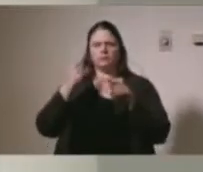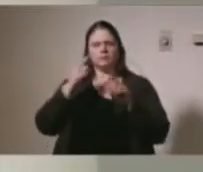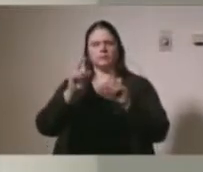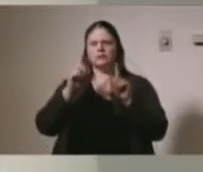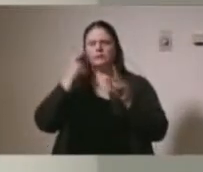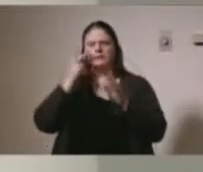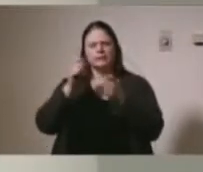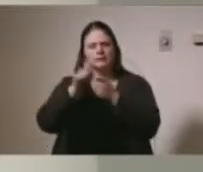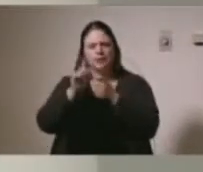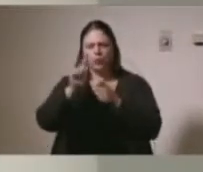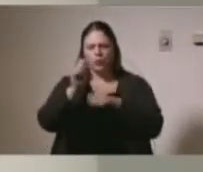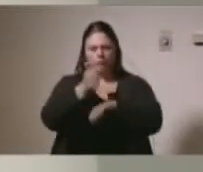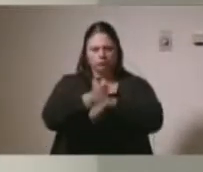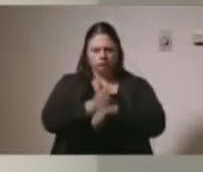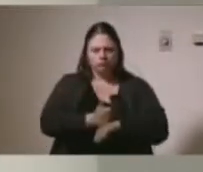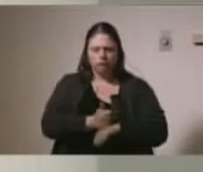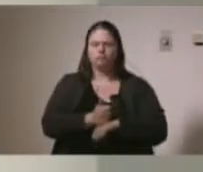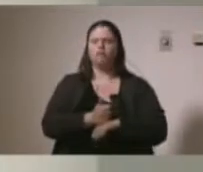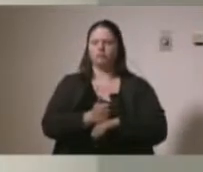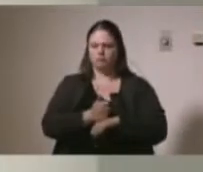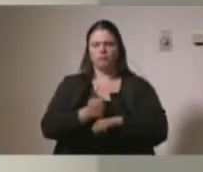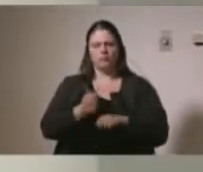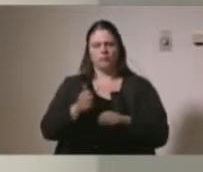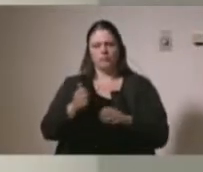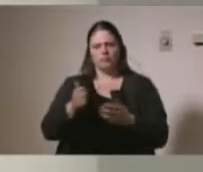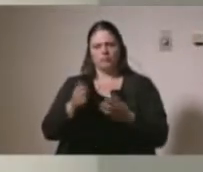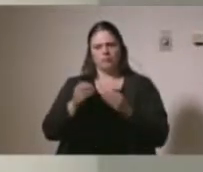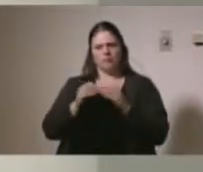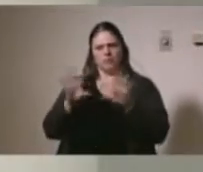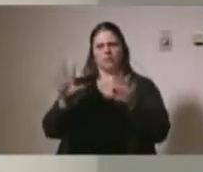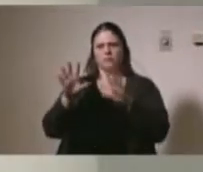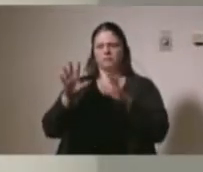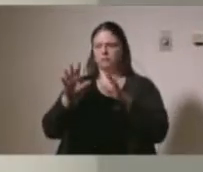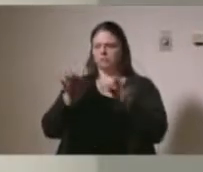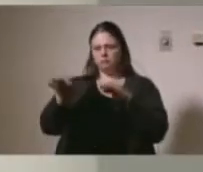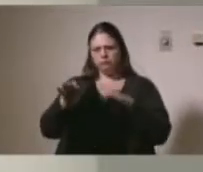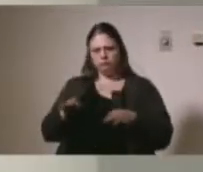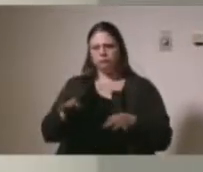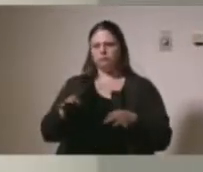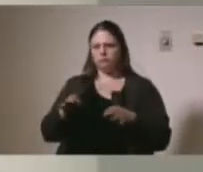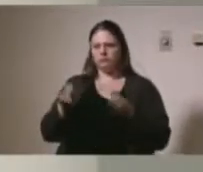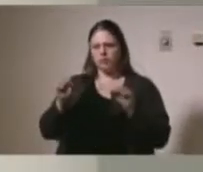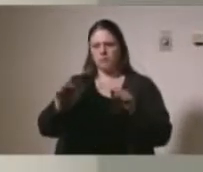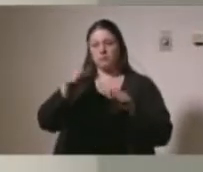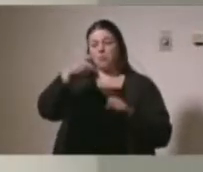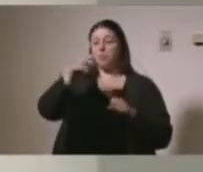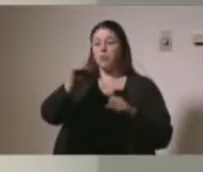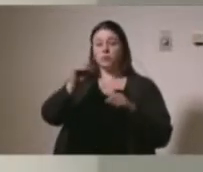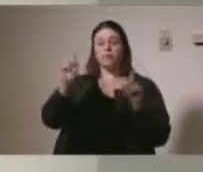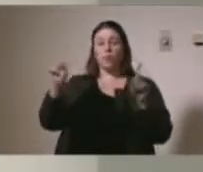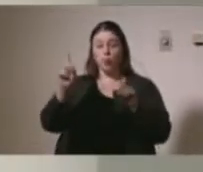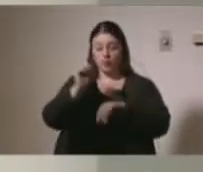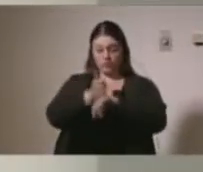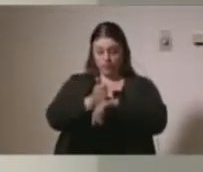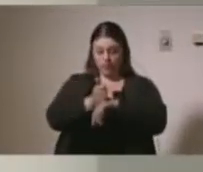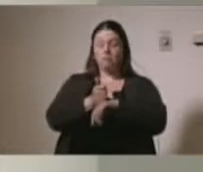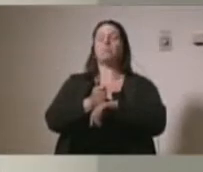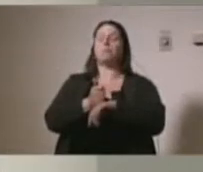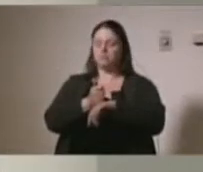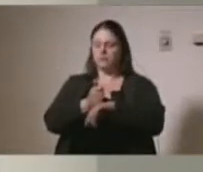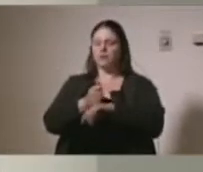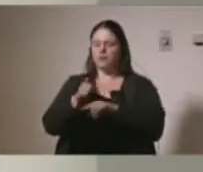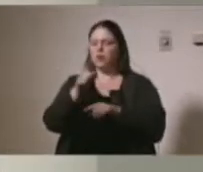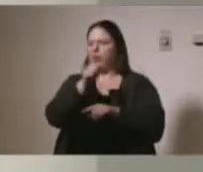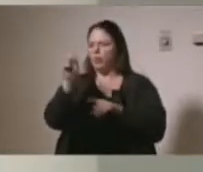how postal banking services could reach a major category of Canadians who would have access